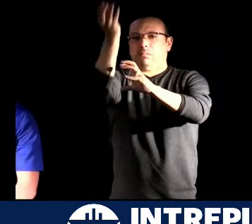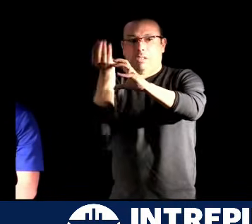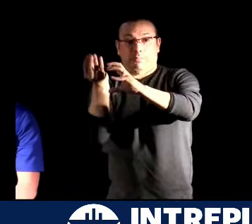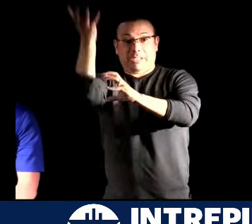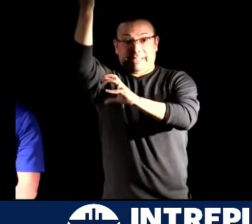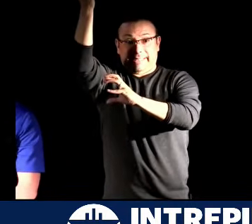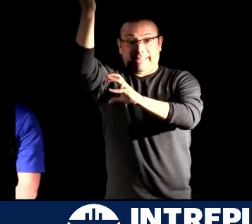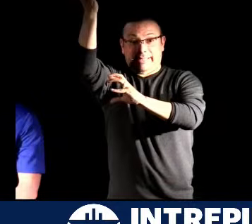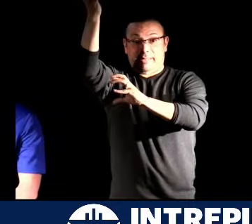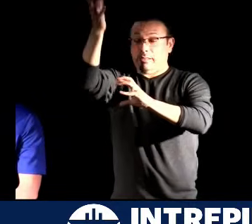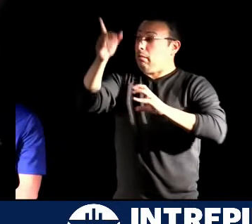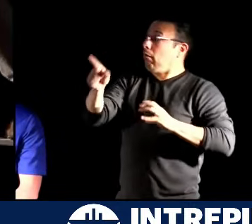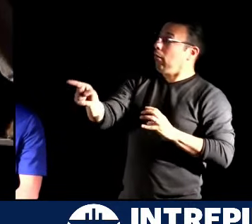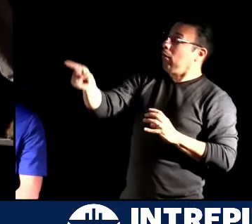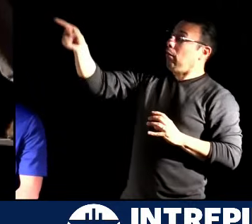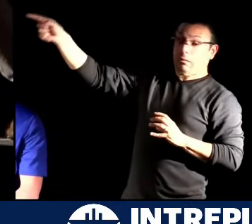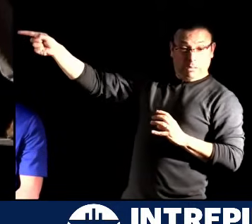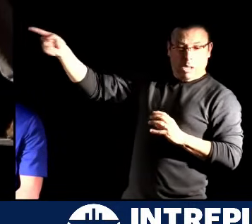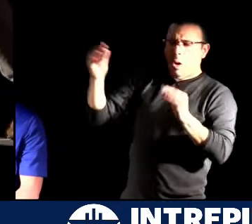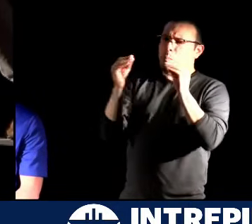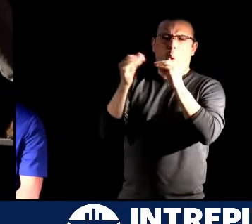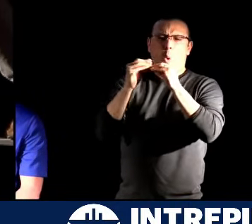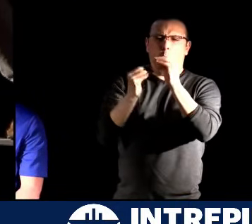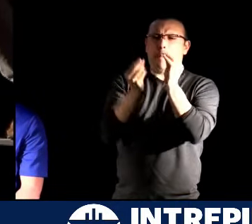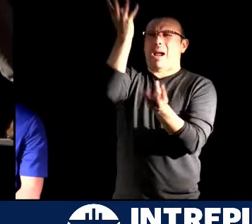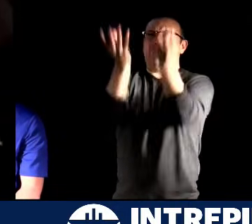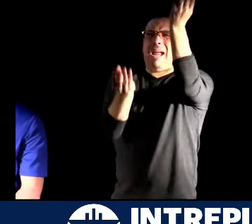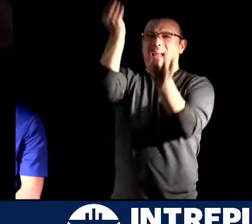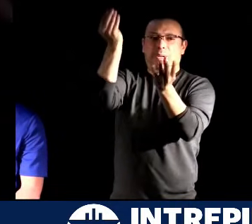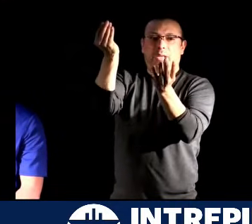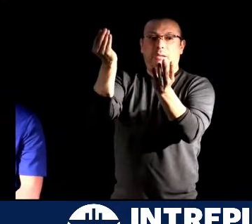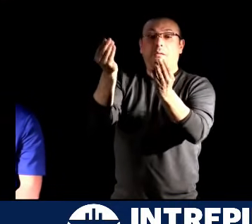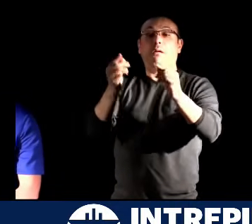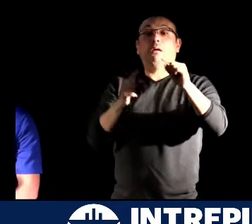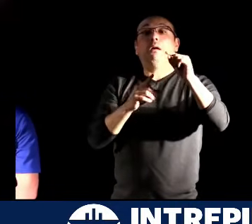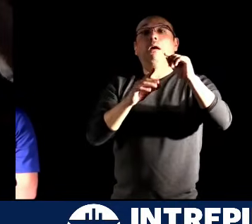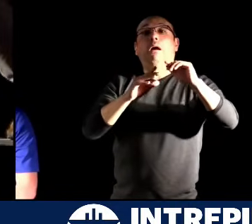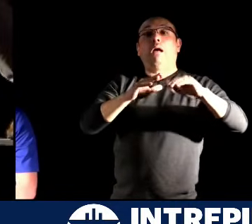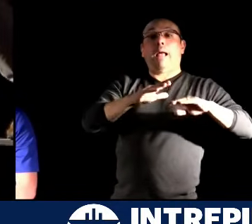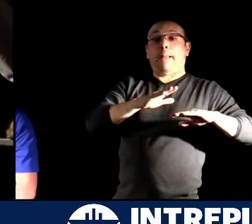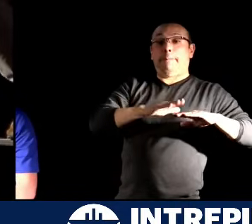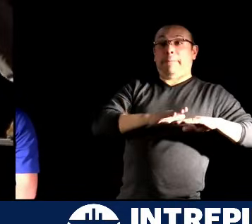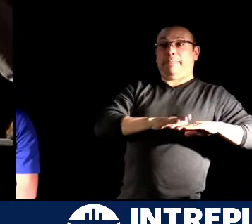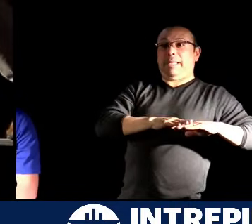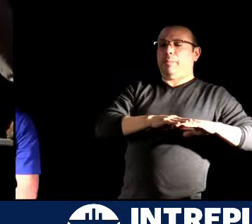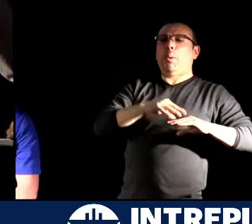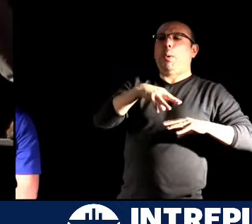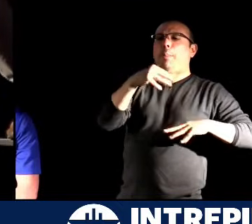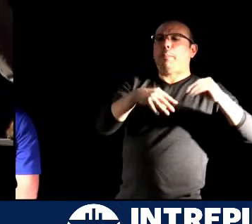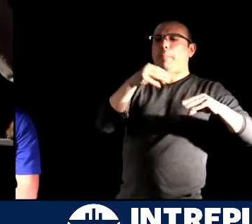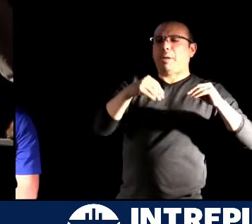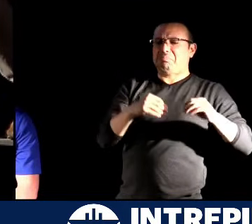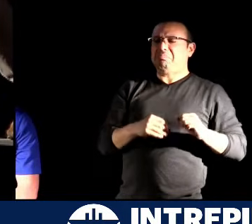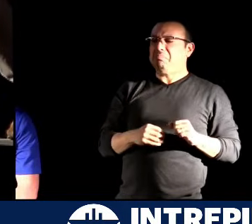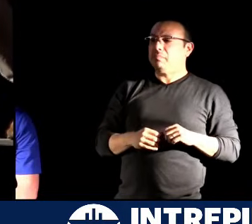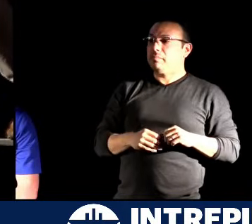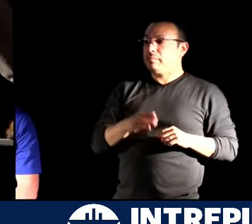at the maximum rather than the minimum. Yeah. Other questions in here in the front? Why was